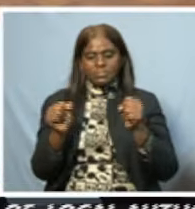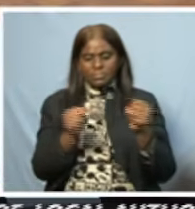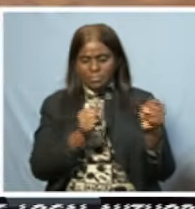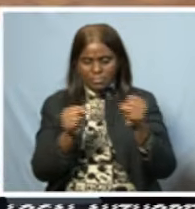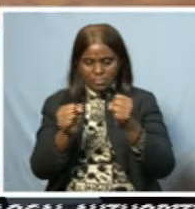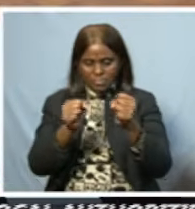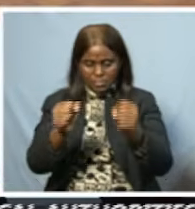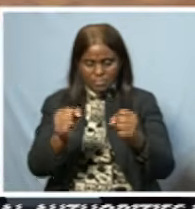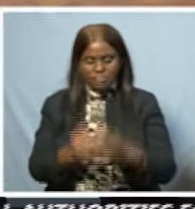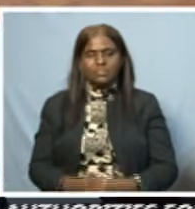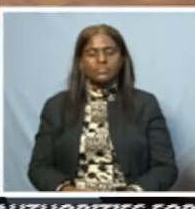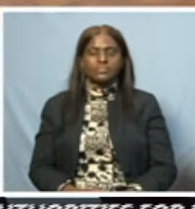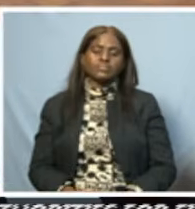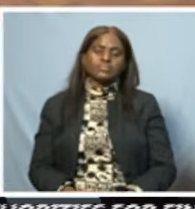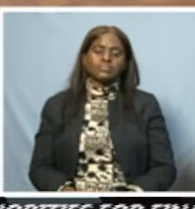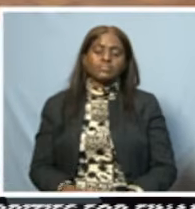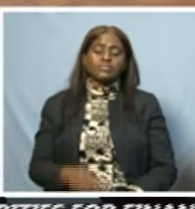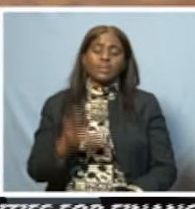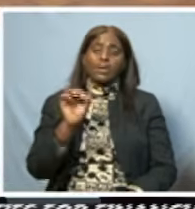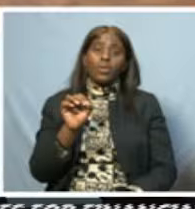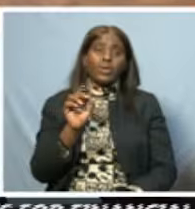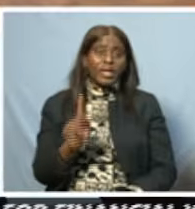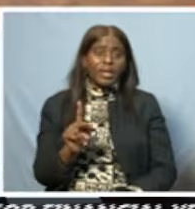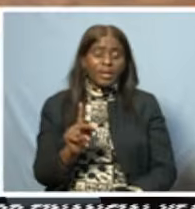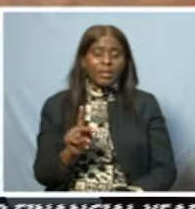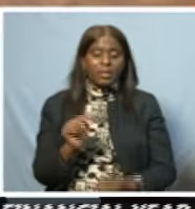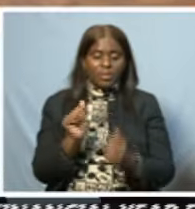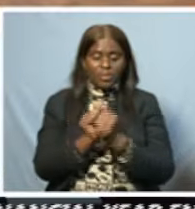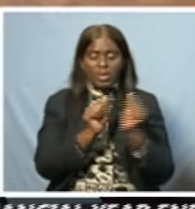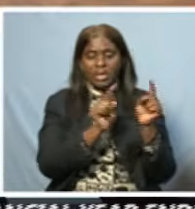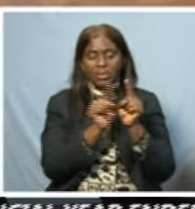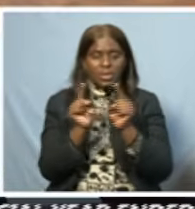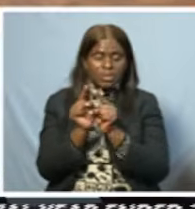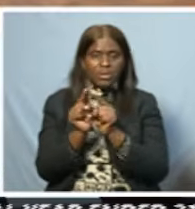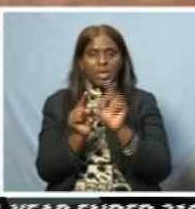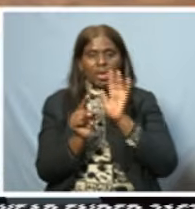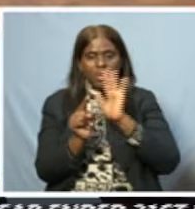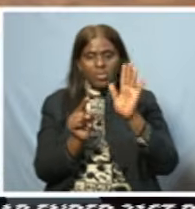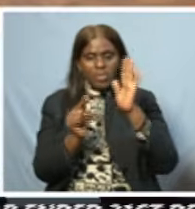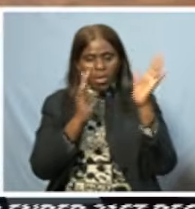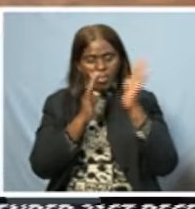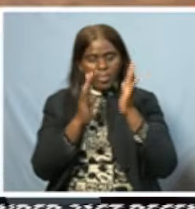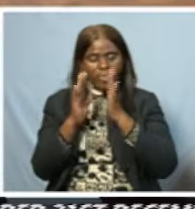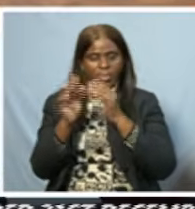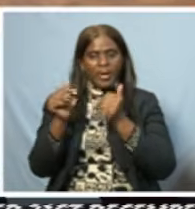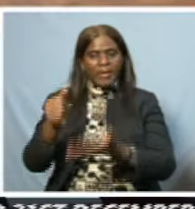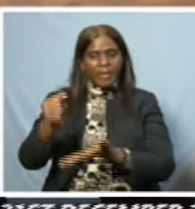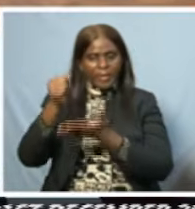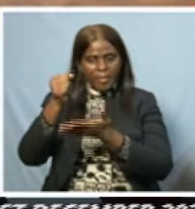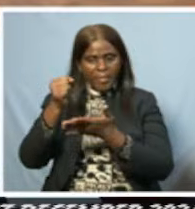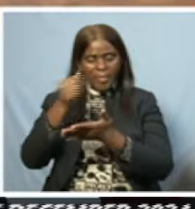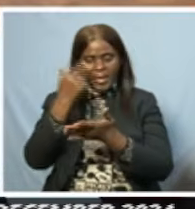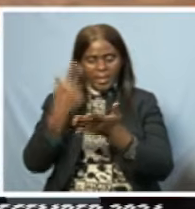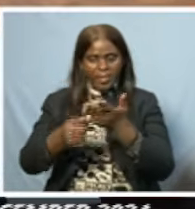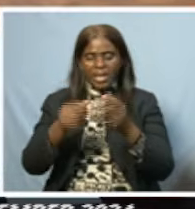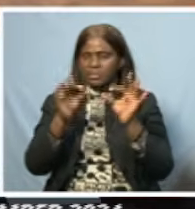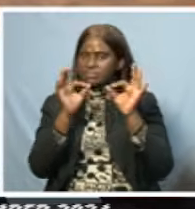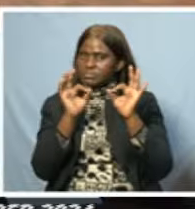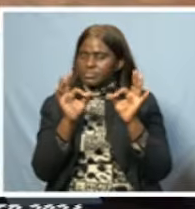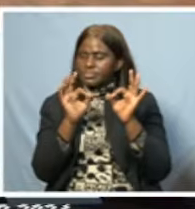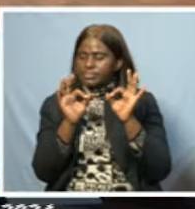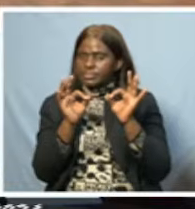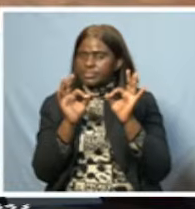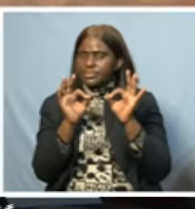strategies. Okay? And also, your projection budgeting should be realistic.